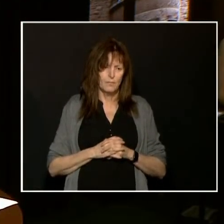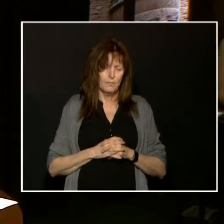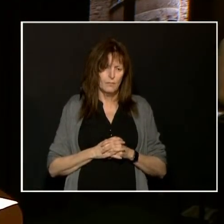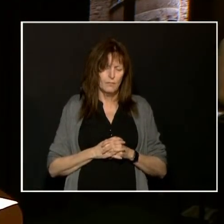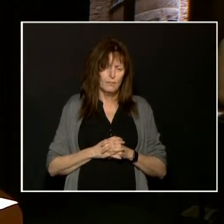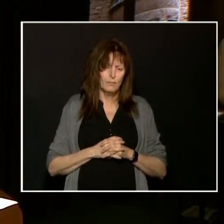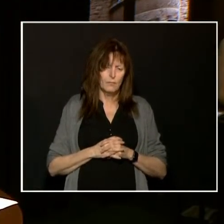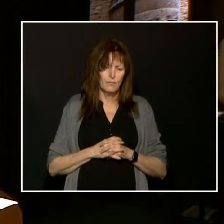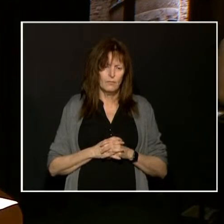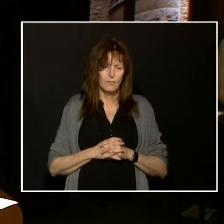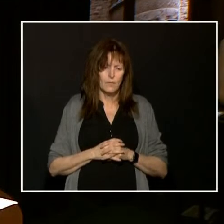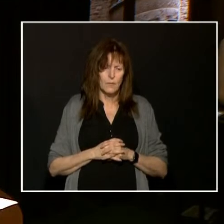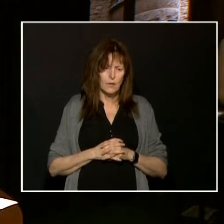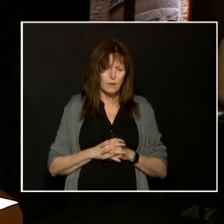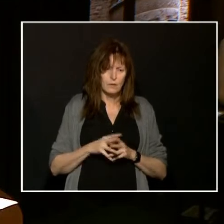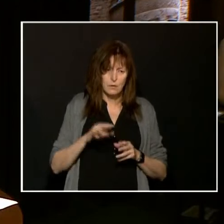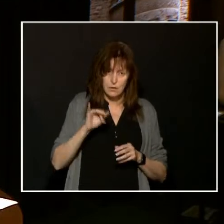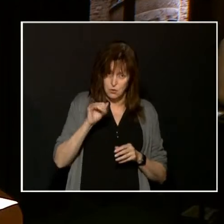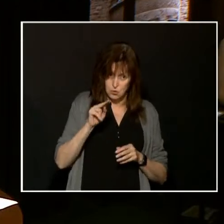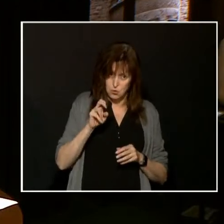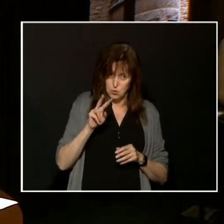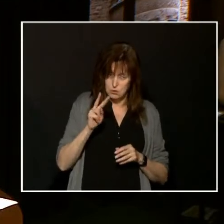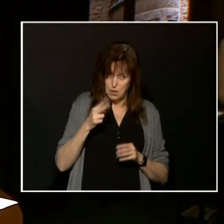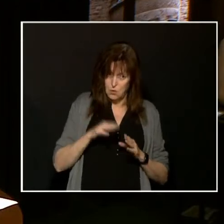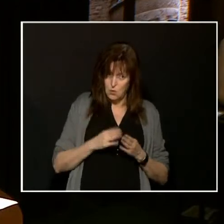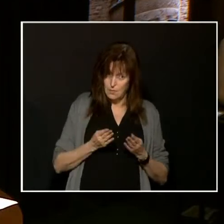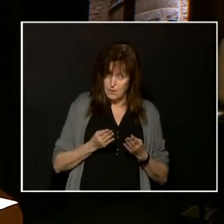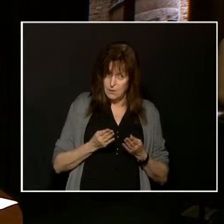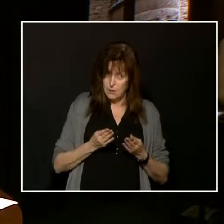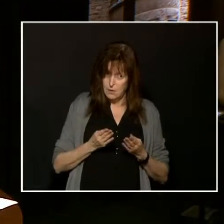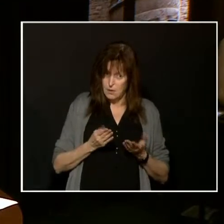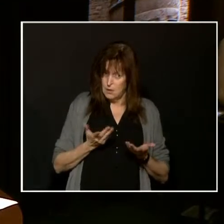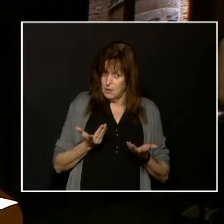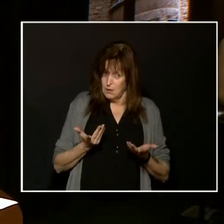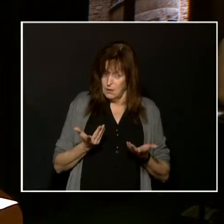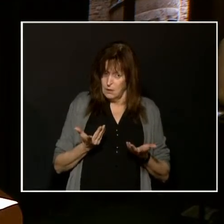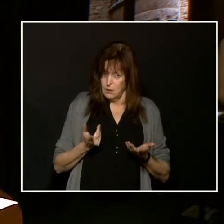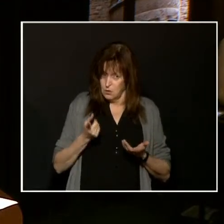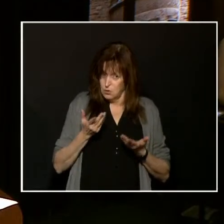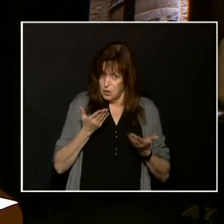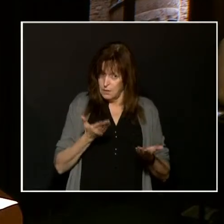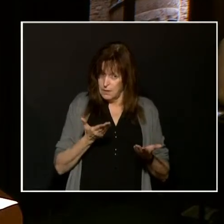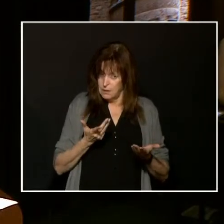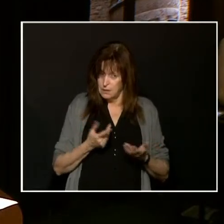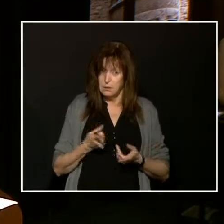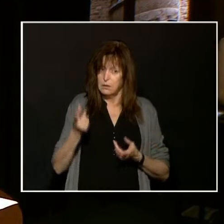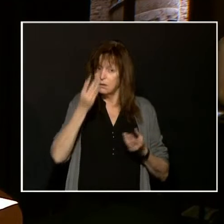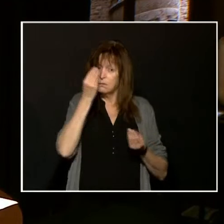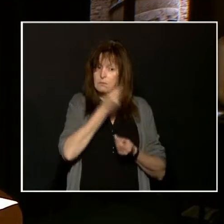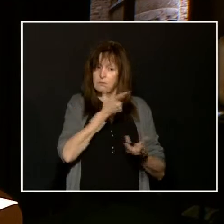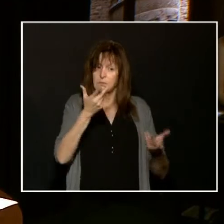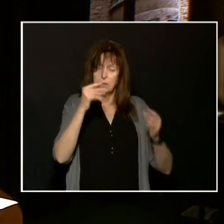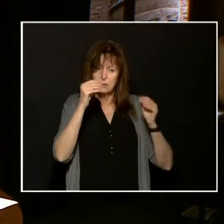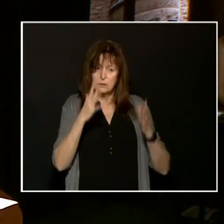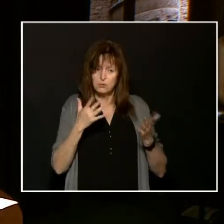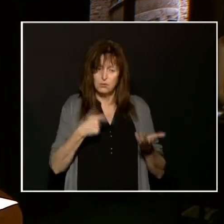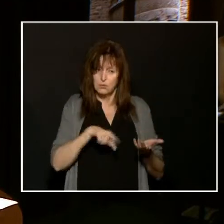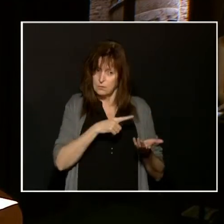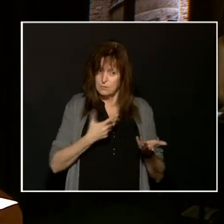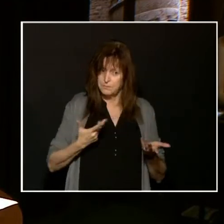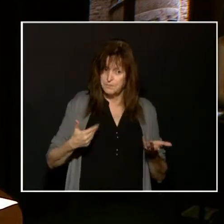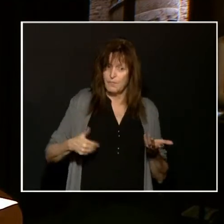2nd opening? And what do you say to teachers? Do you have any sense of how many teachers in the province have